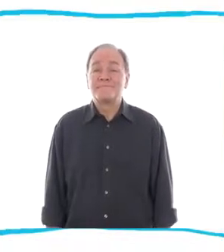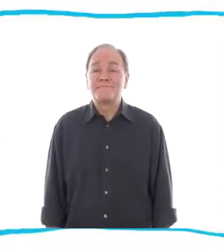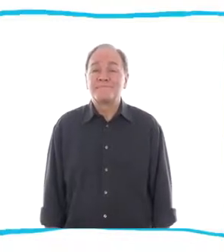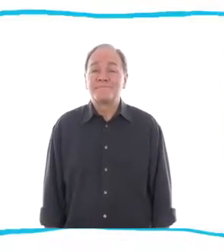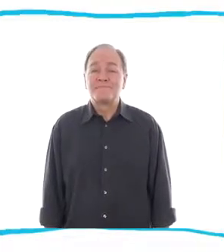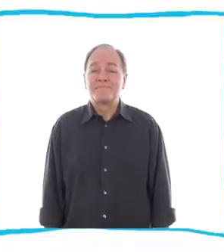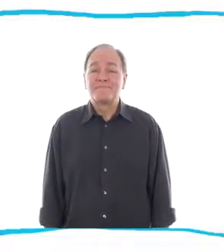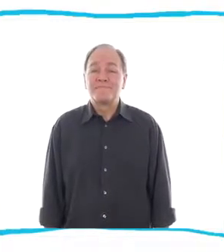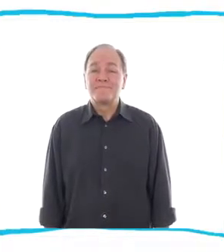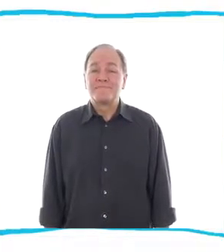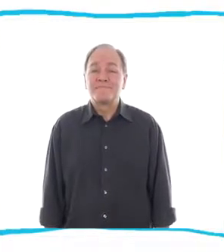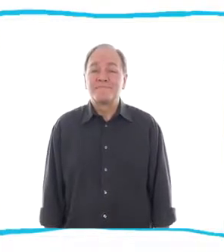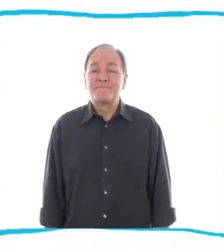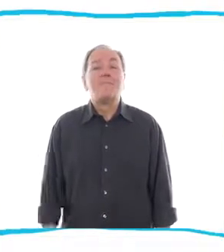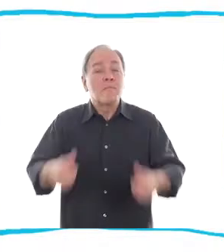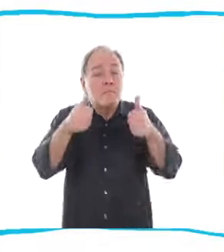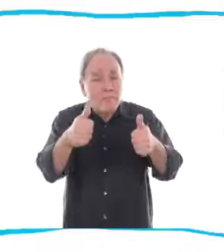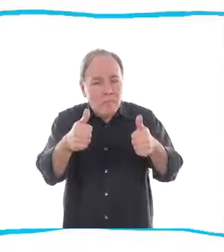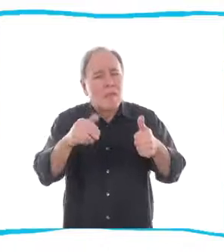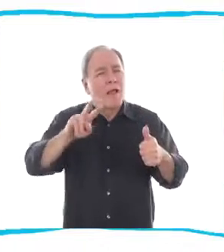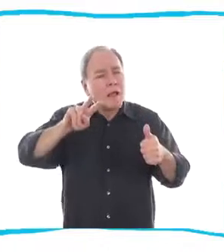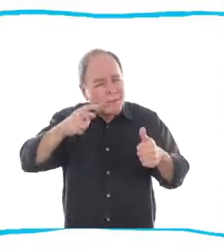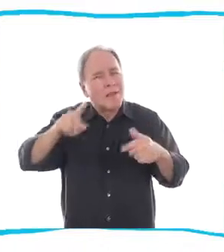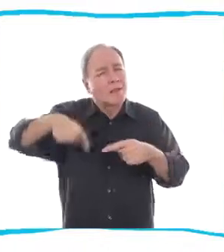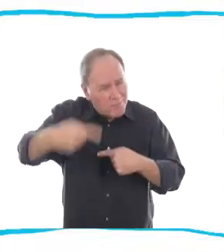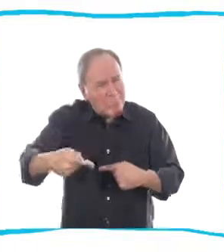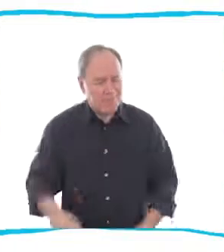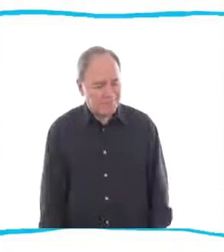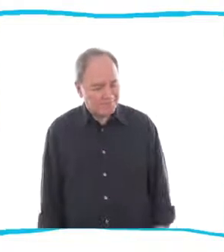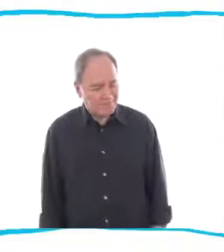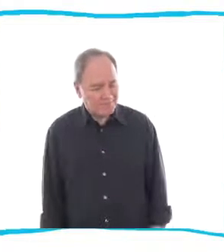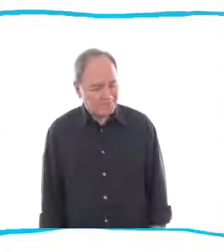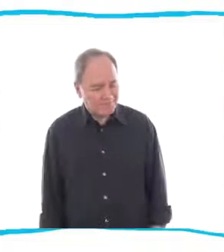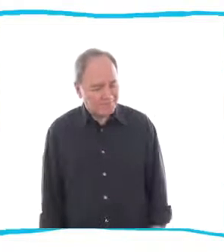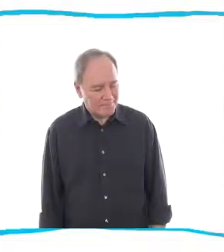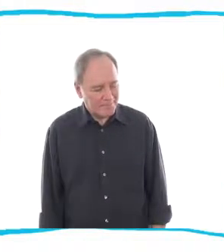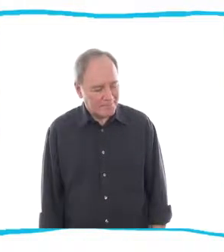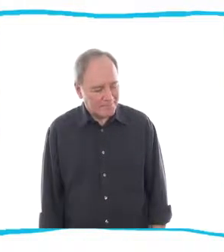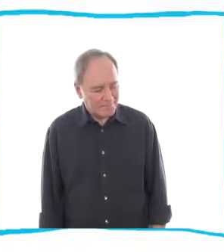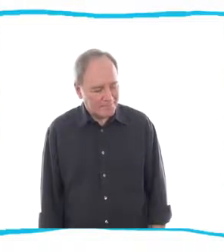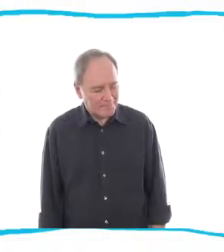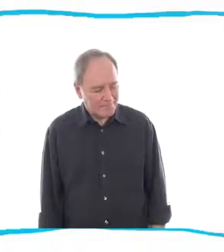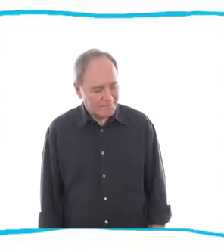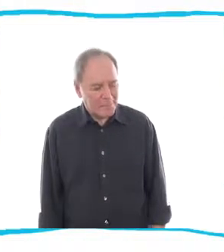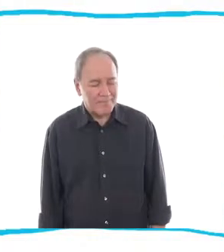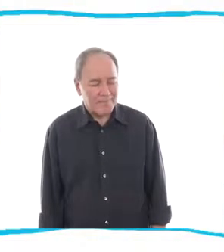Good job, let's try that again. Hello. Very good.